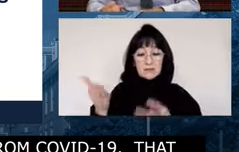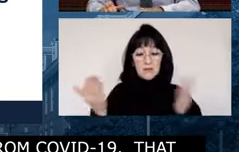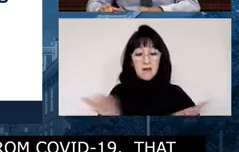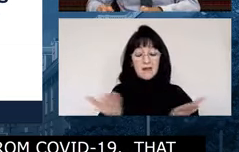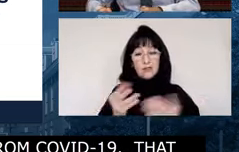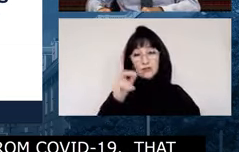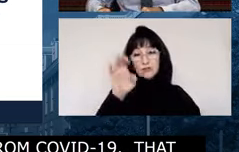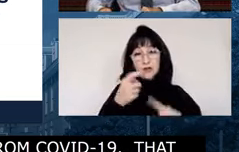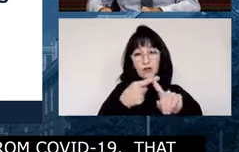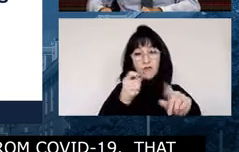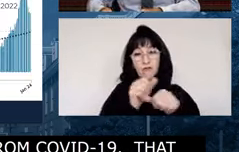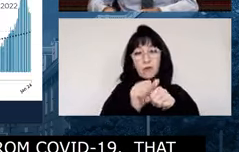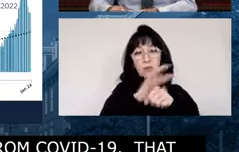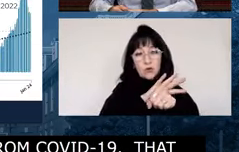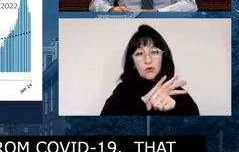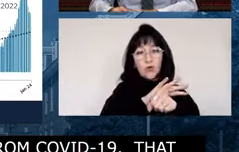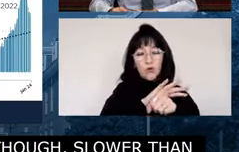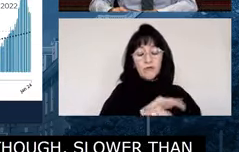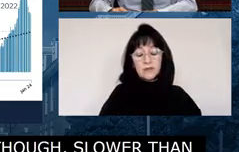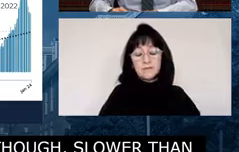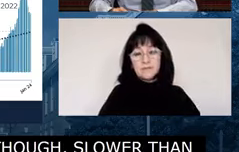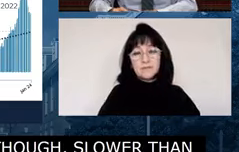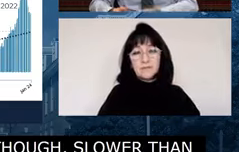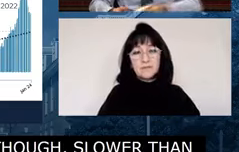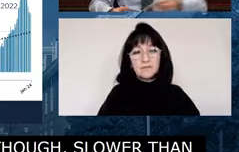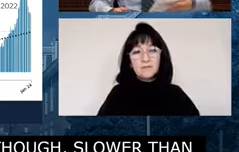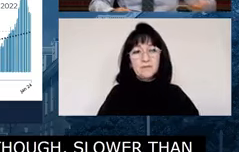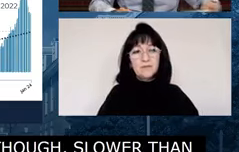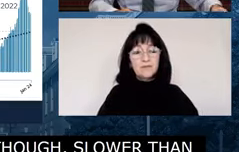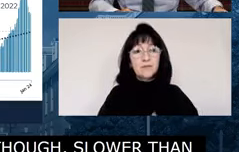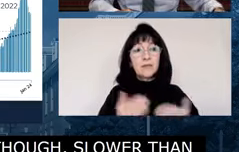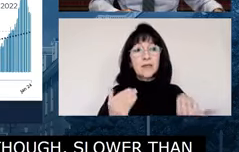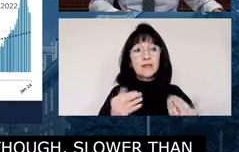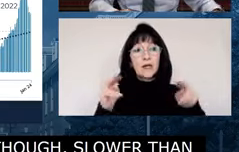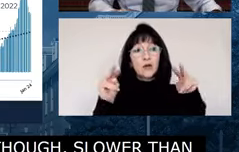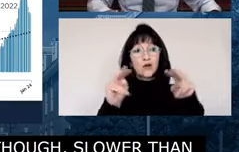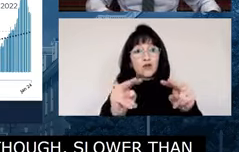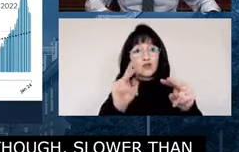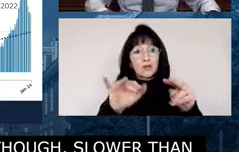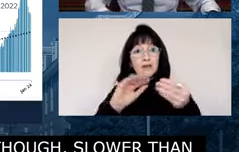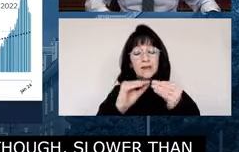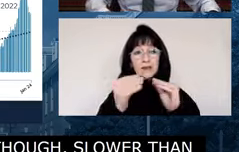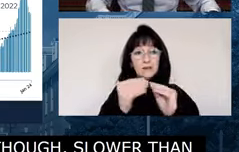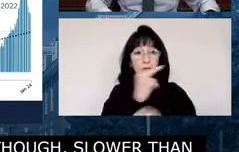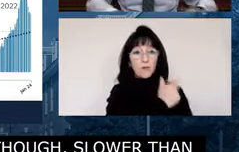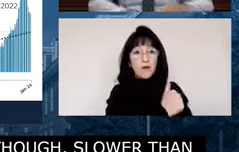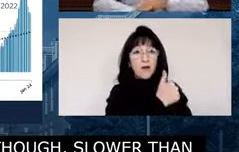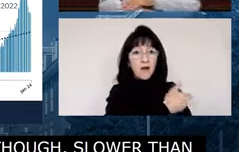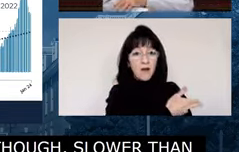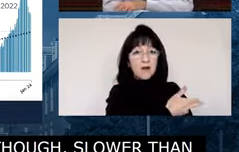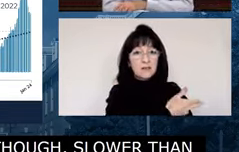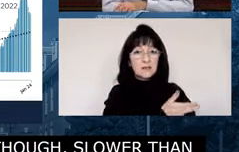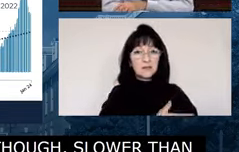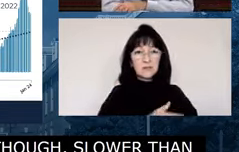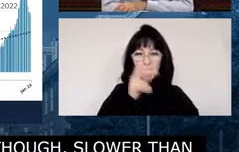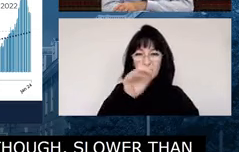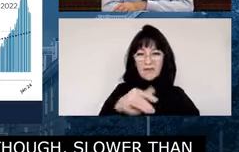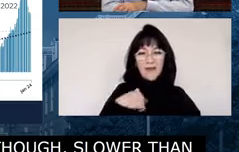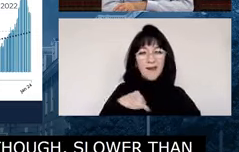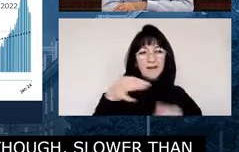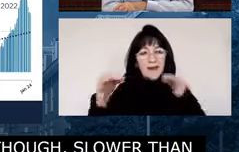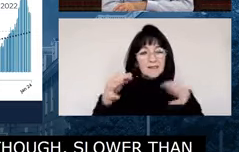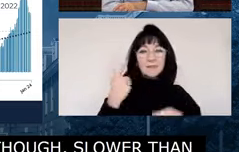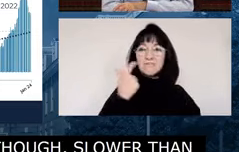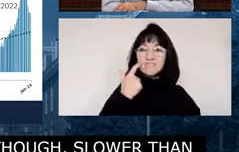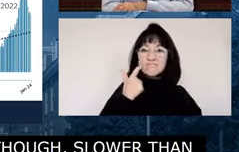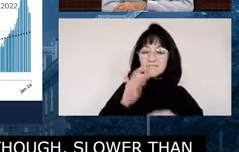past. And so let's look at the hospitalization number. That's the roller coaster ride. I mentioned the peak at 759 on